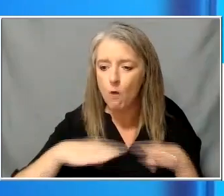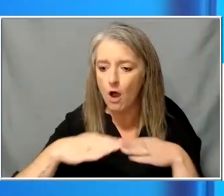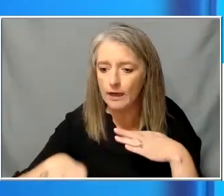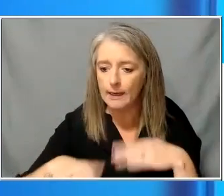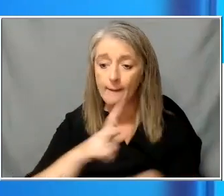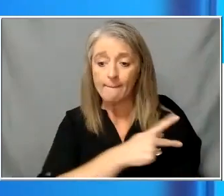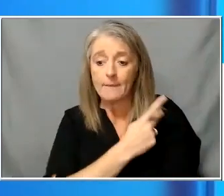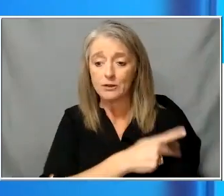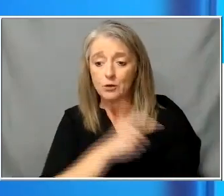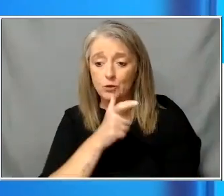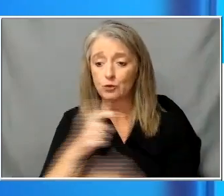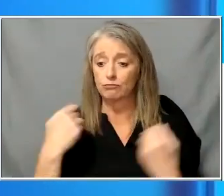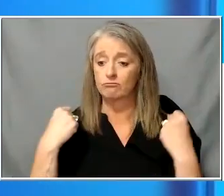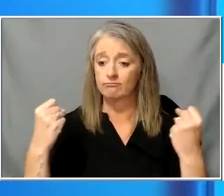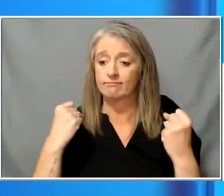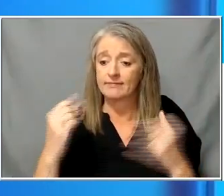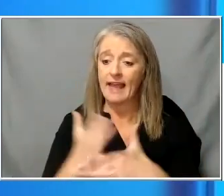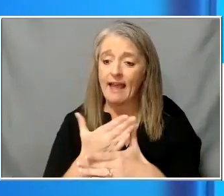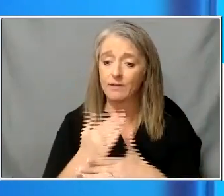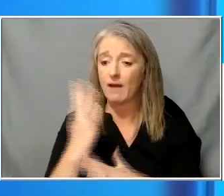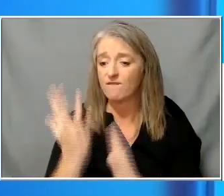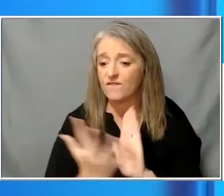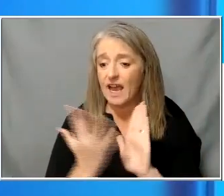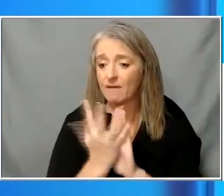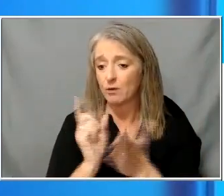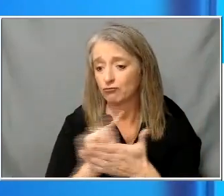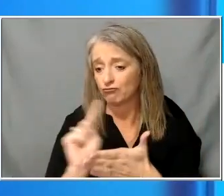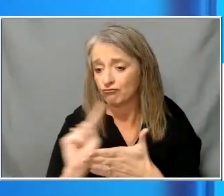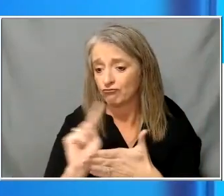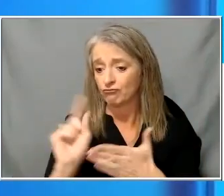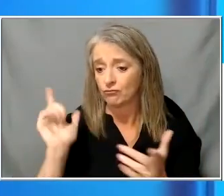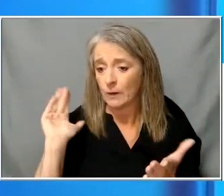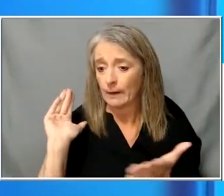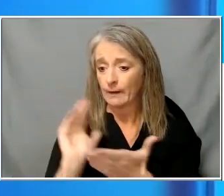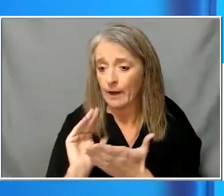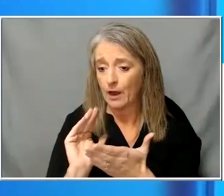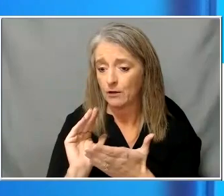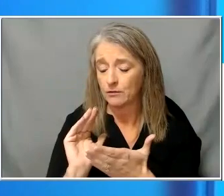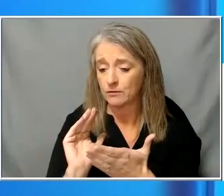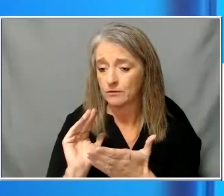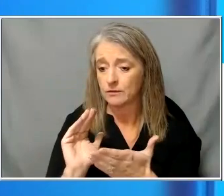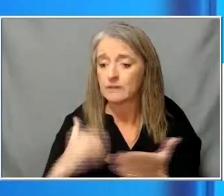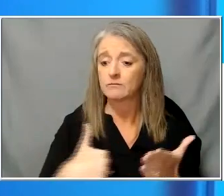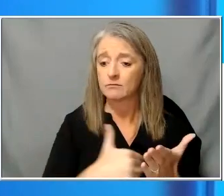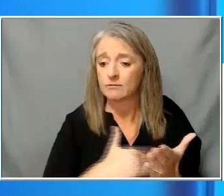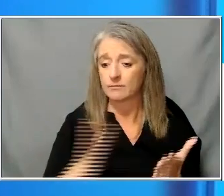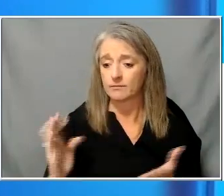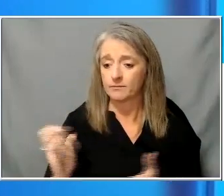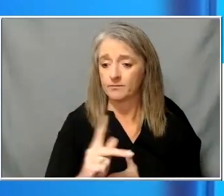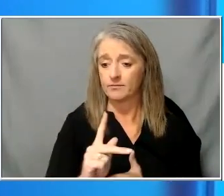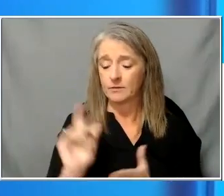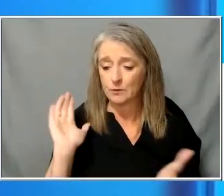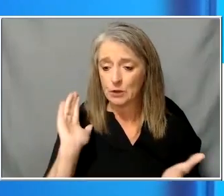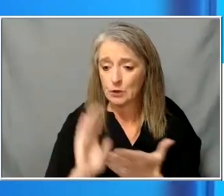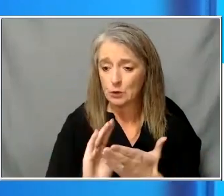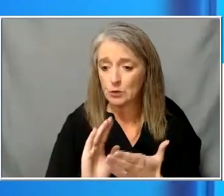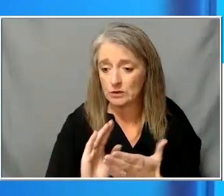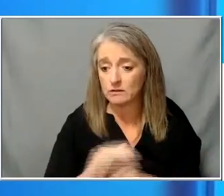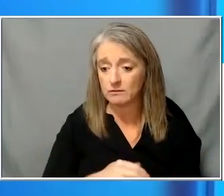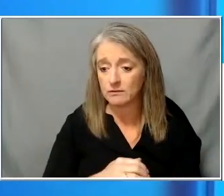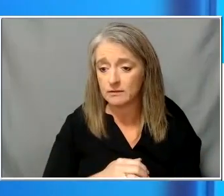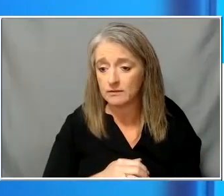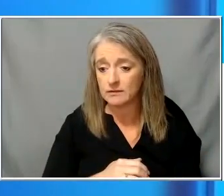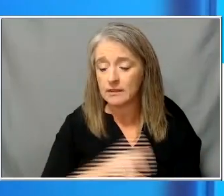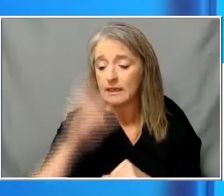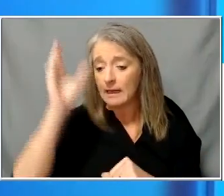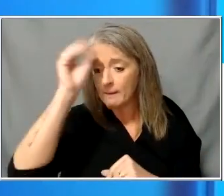will exercise an average of about 5 hours a week will cut their risk of recurrence of their breast cancer significantly. It's hypothesized that this